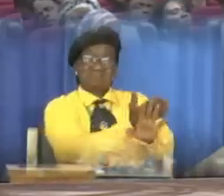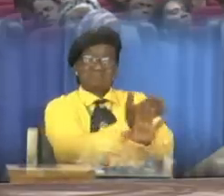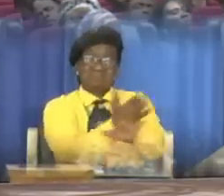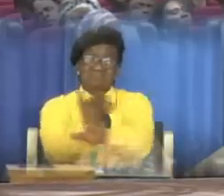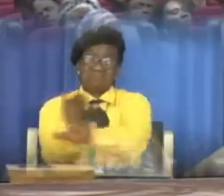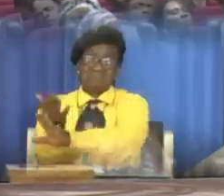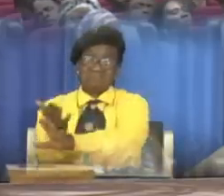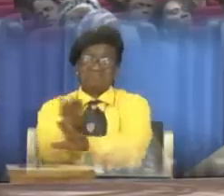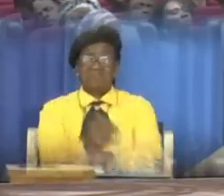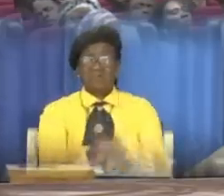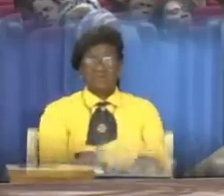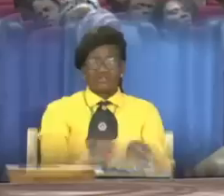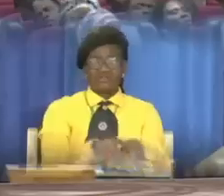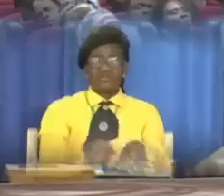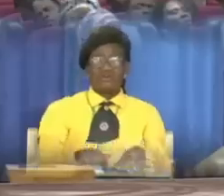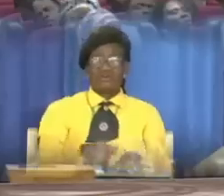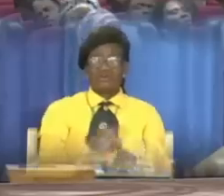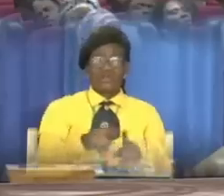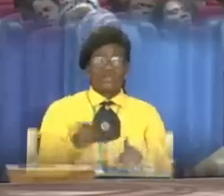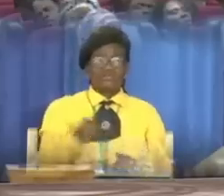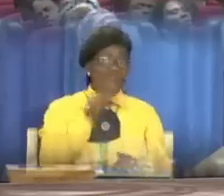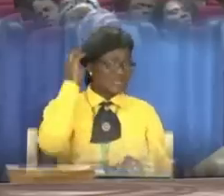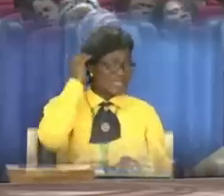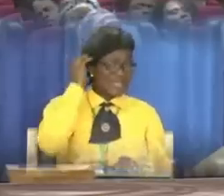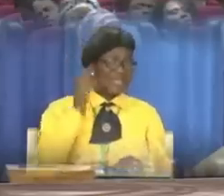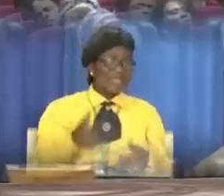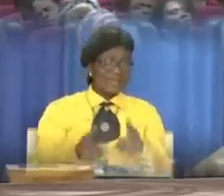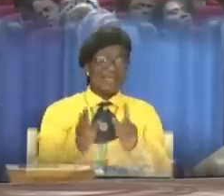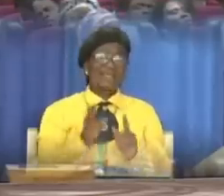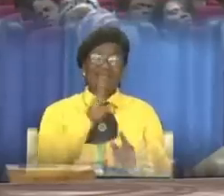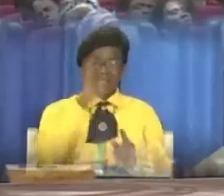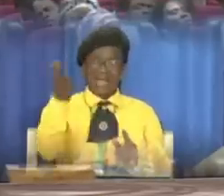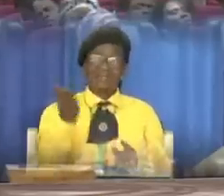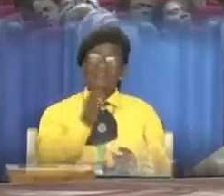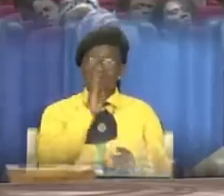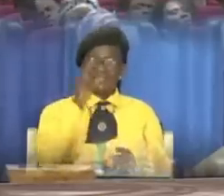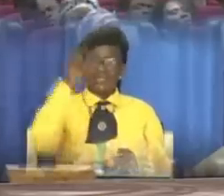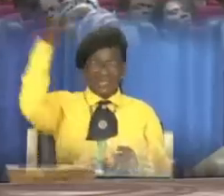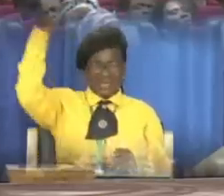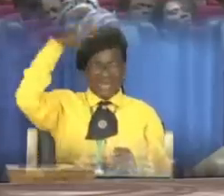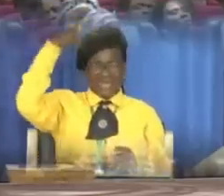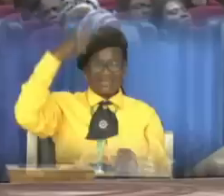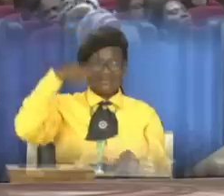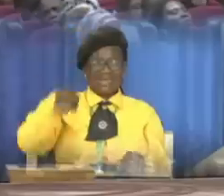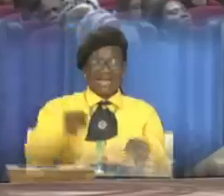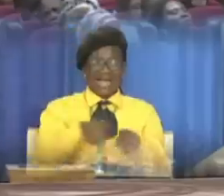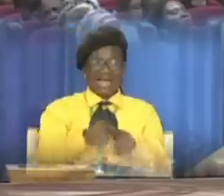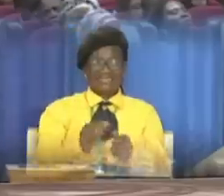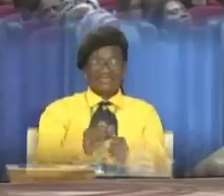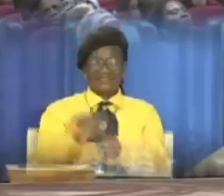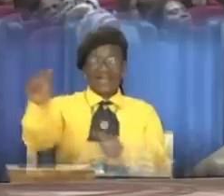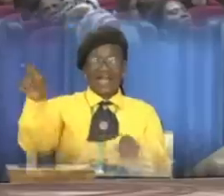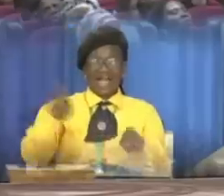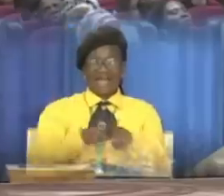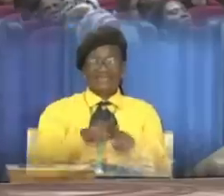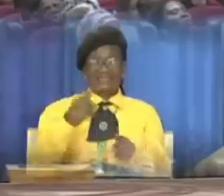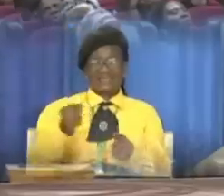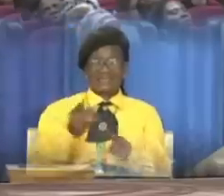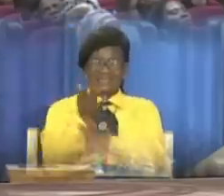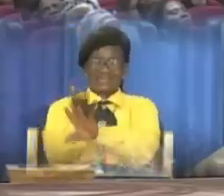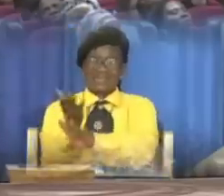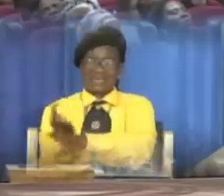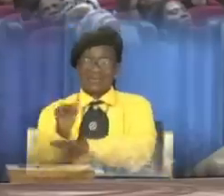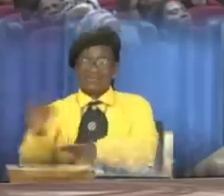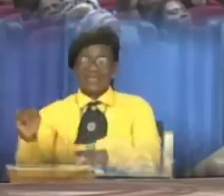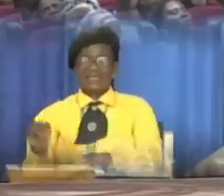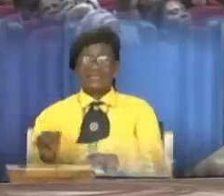So when you hear, let there be light, as far as the begging aspect